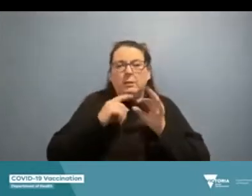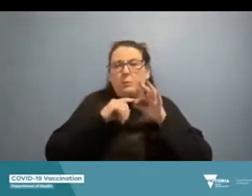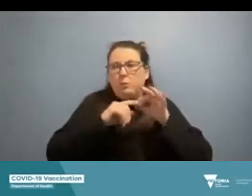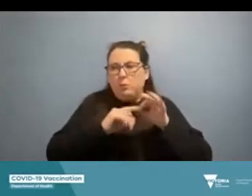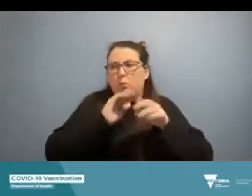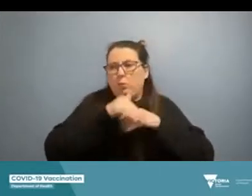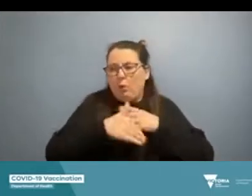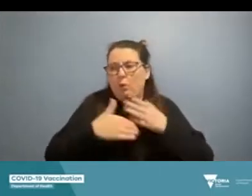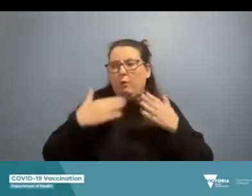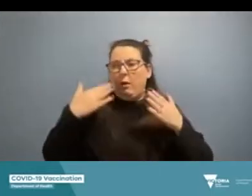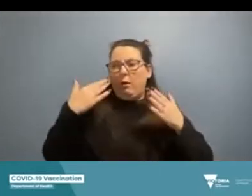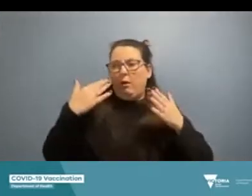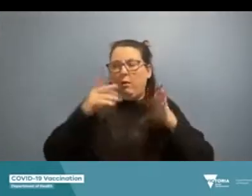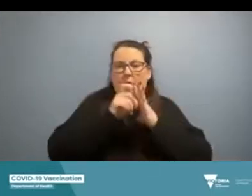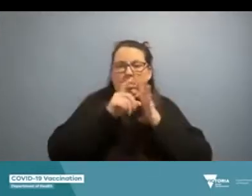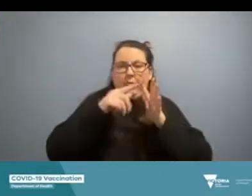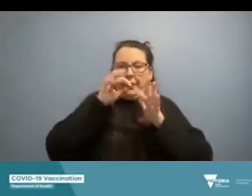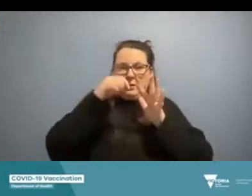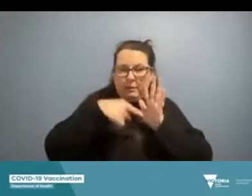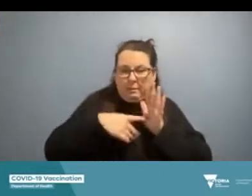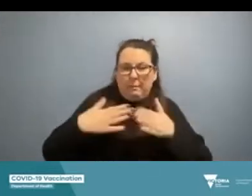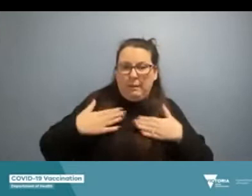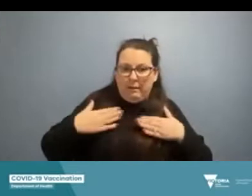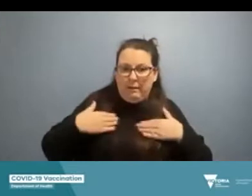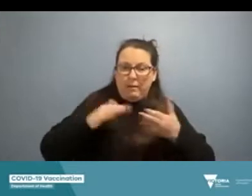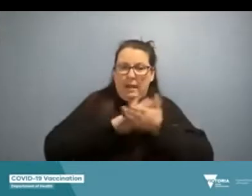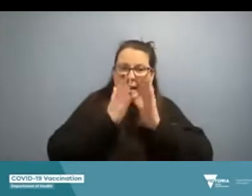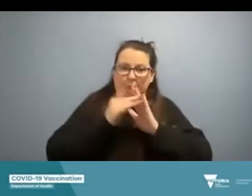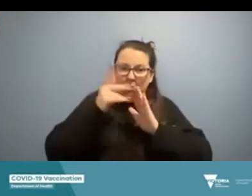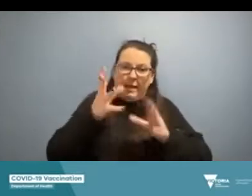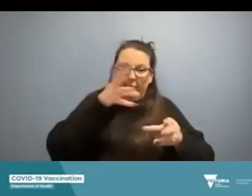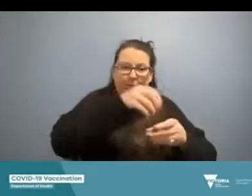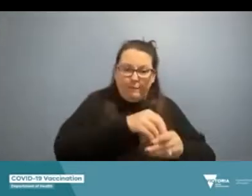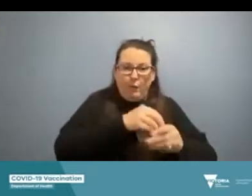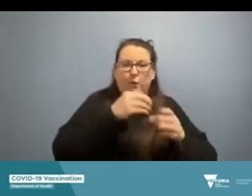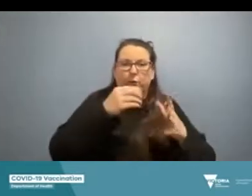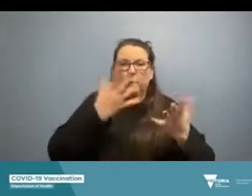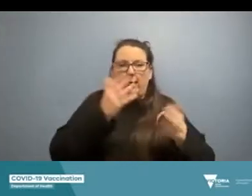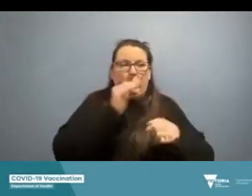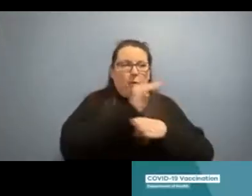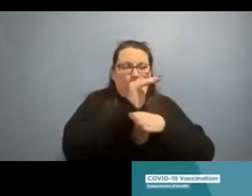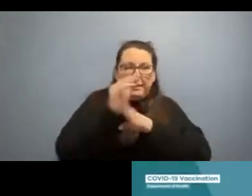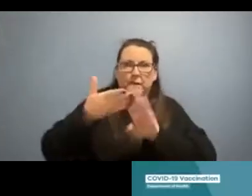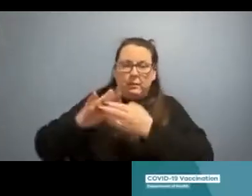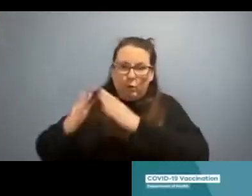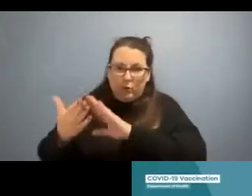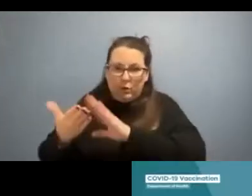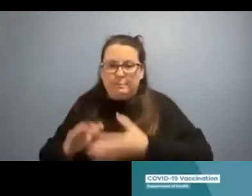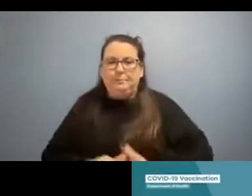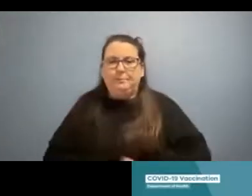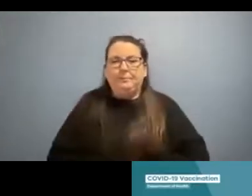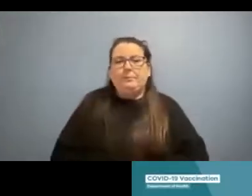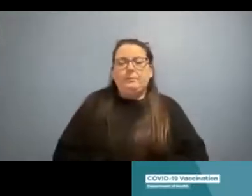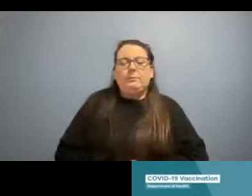is engaging with multicultural communities, and maybe I'll start off with a couple of ideas, but I